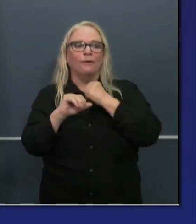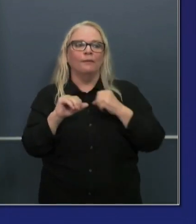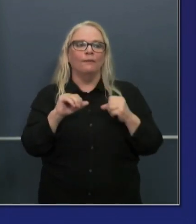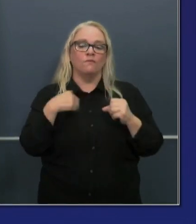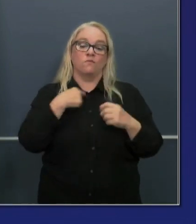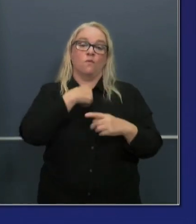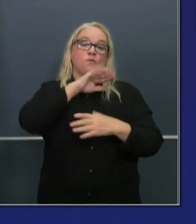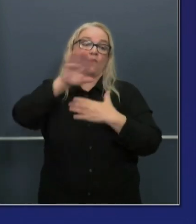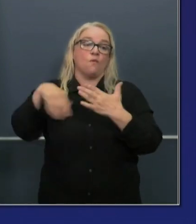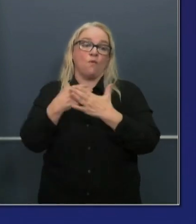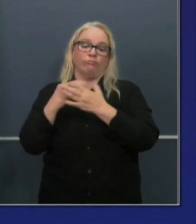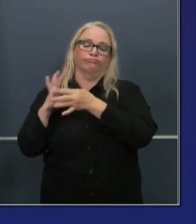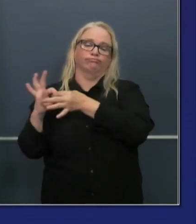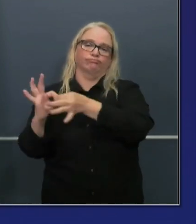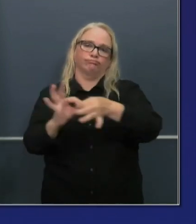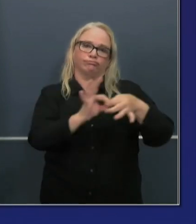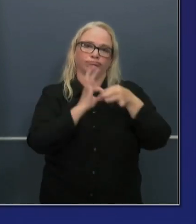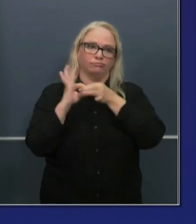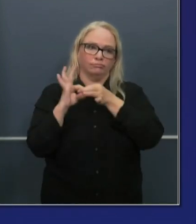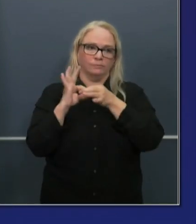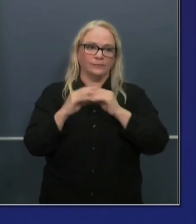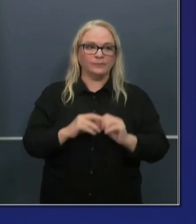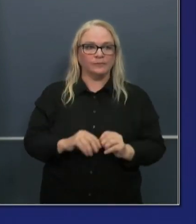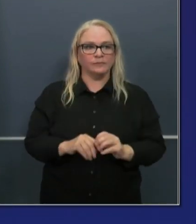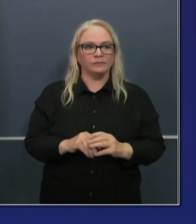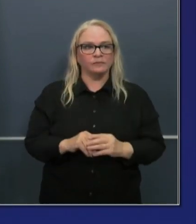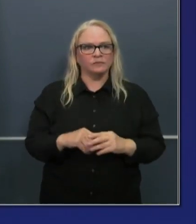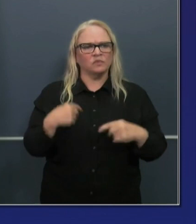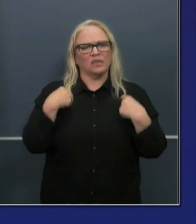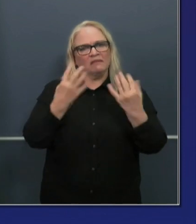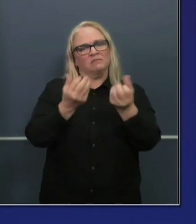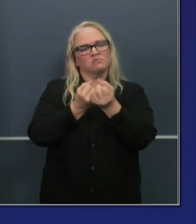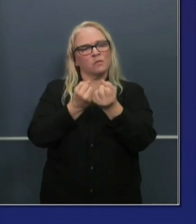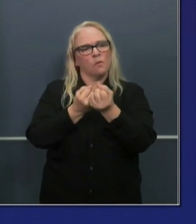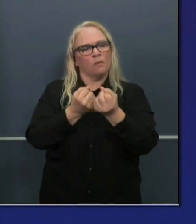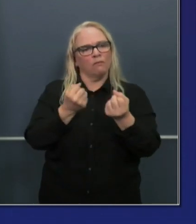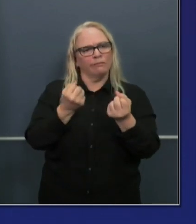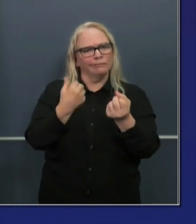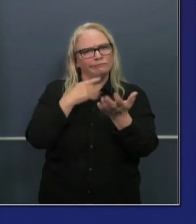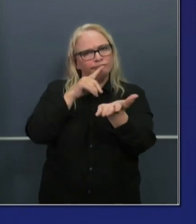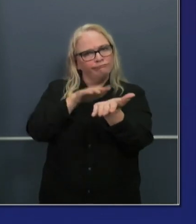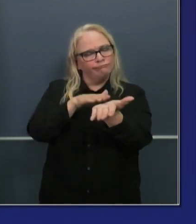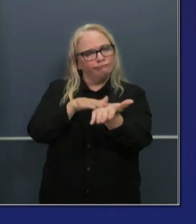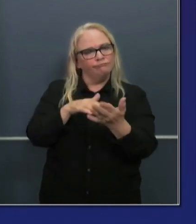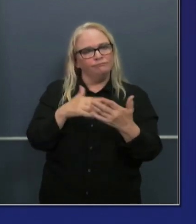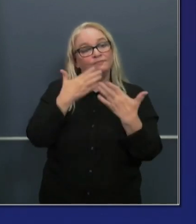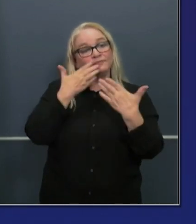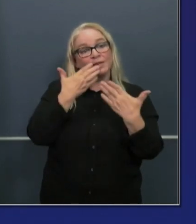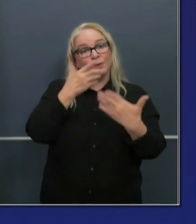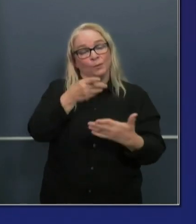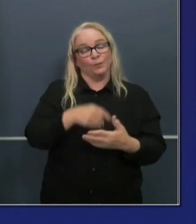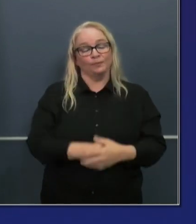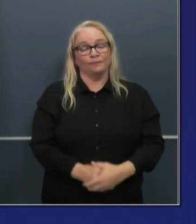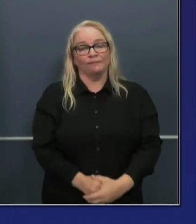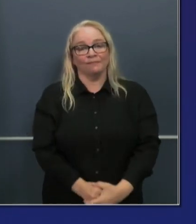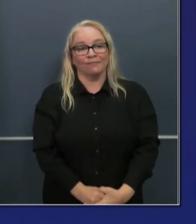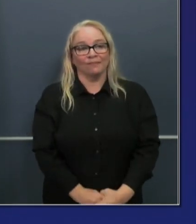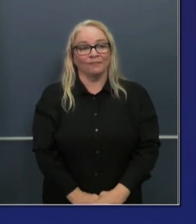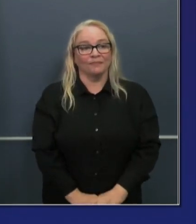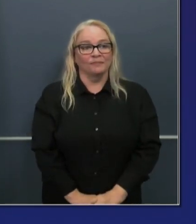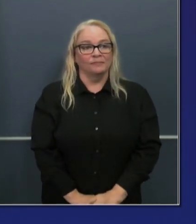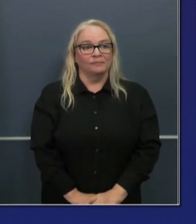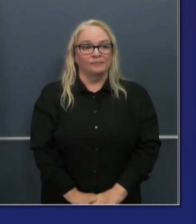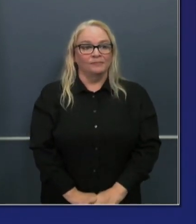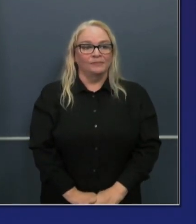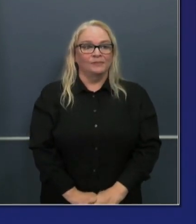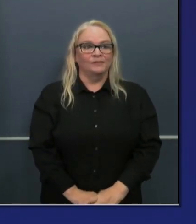know that that comes with support always from the state of California and compliments. And again, I highlight their example because